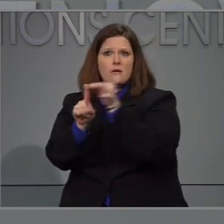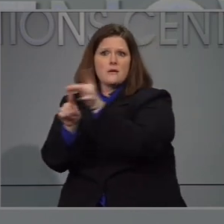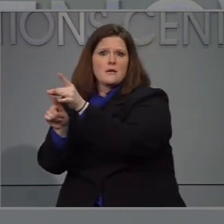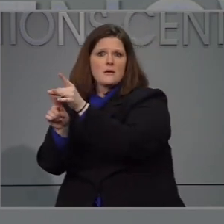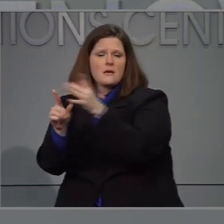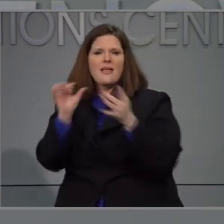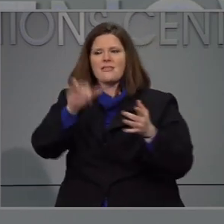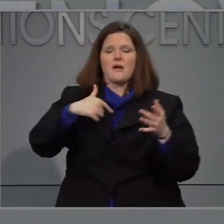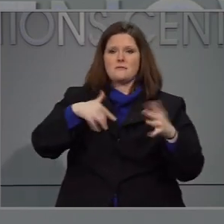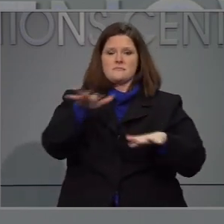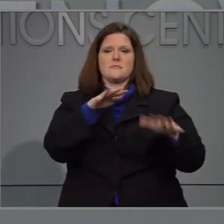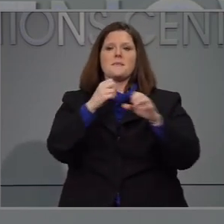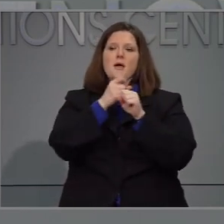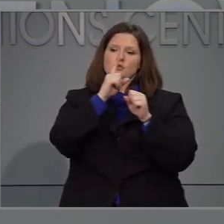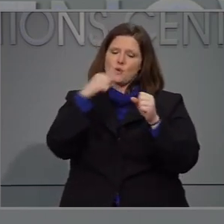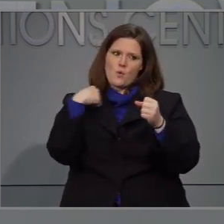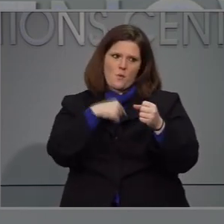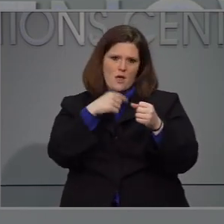is already. Thank you.